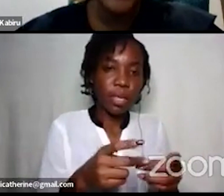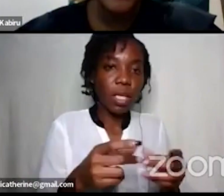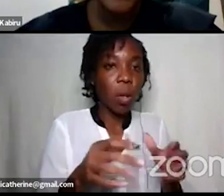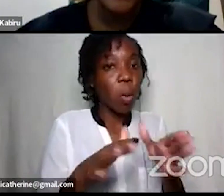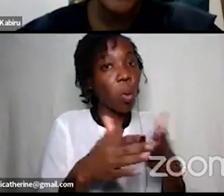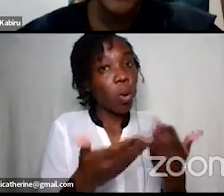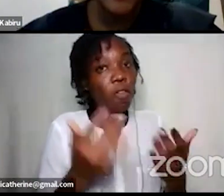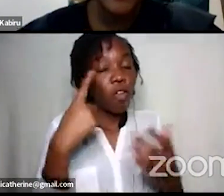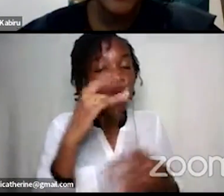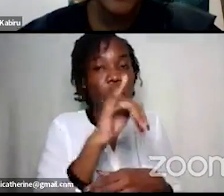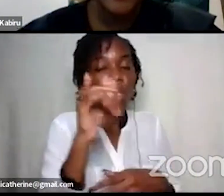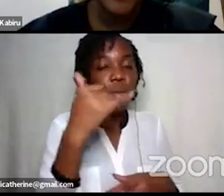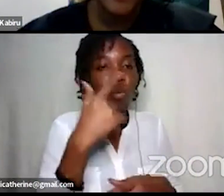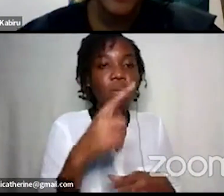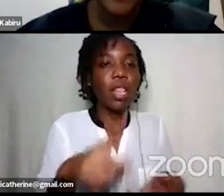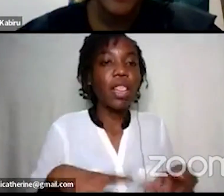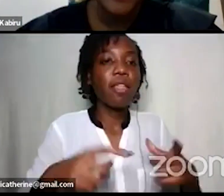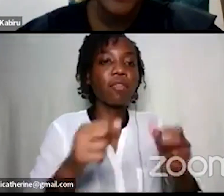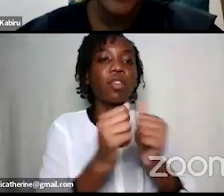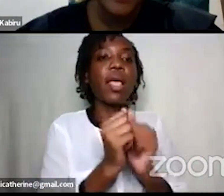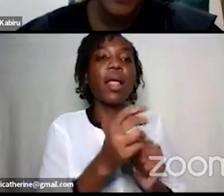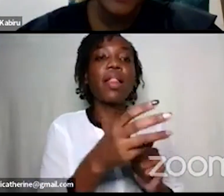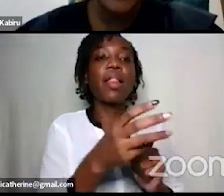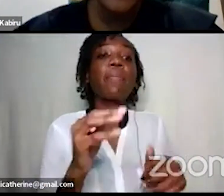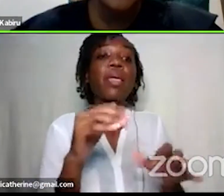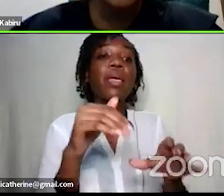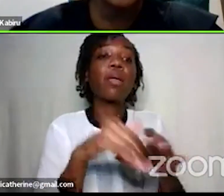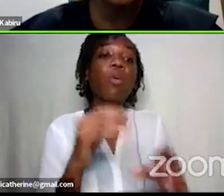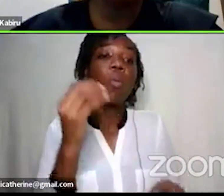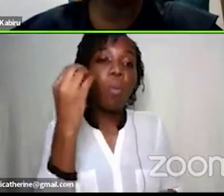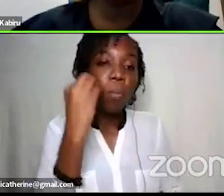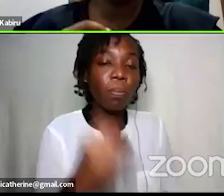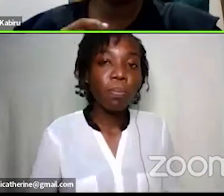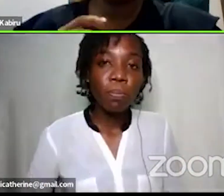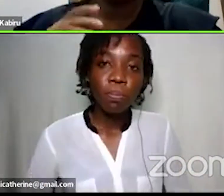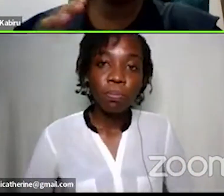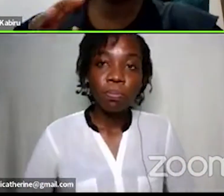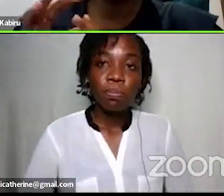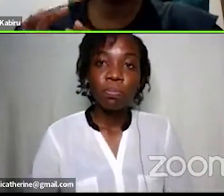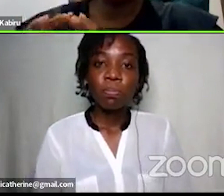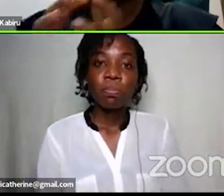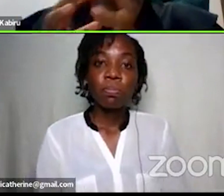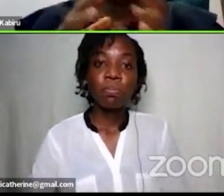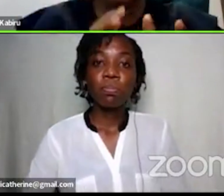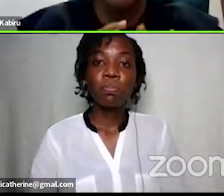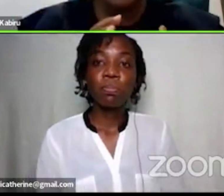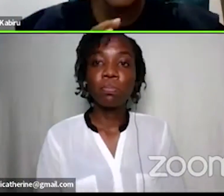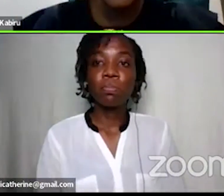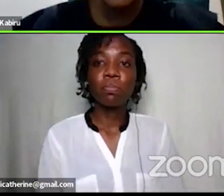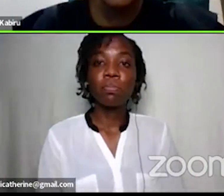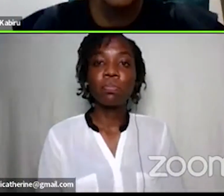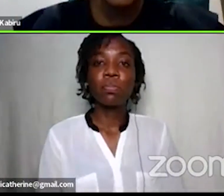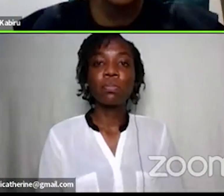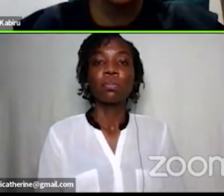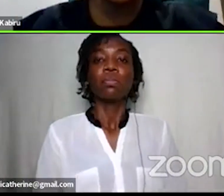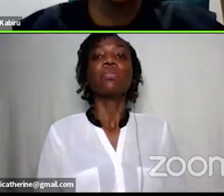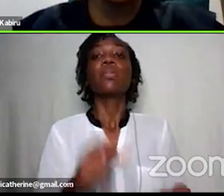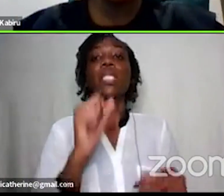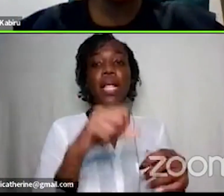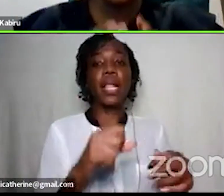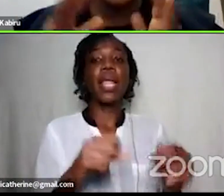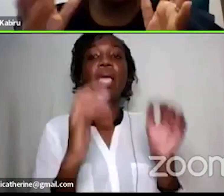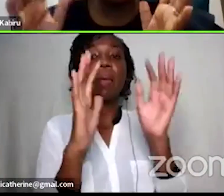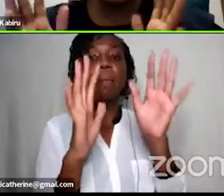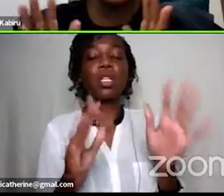them at their homes? Yeah. It's important to talk about it.